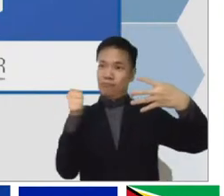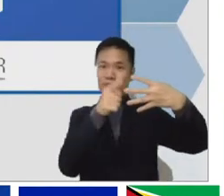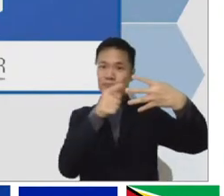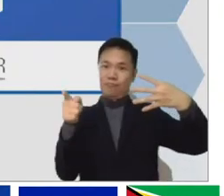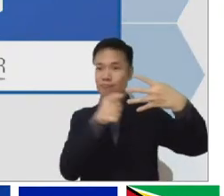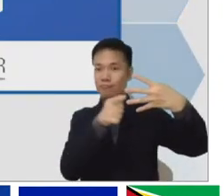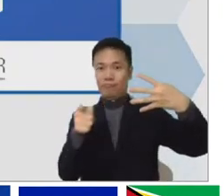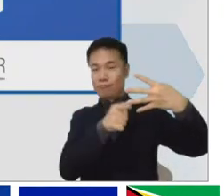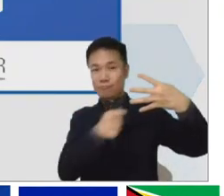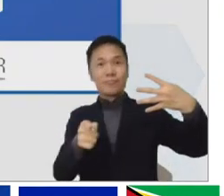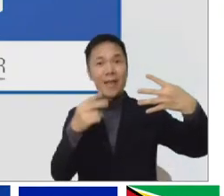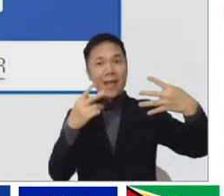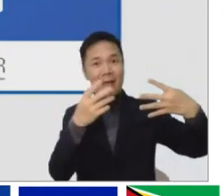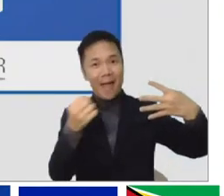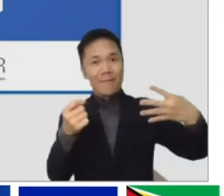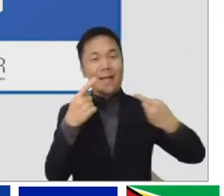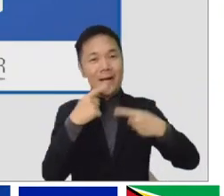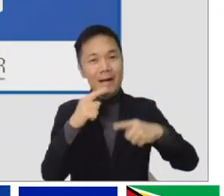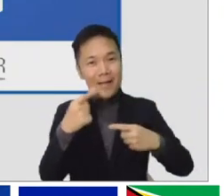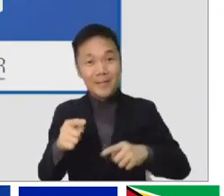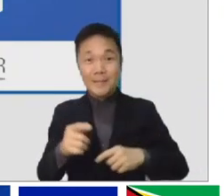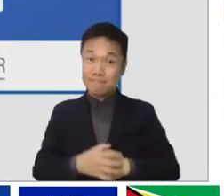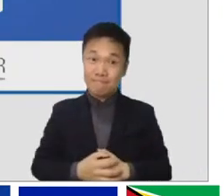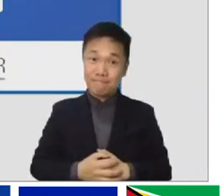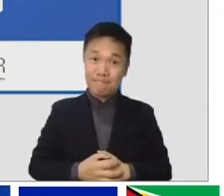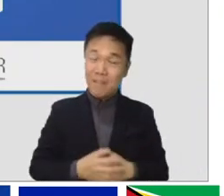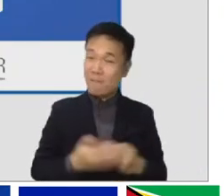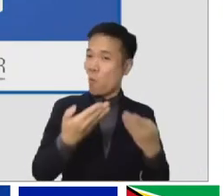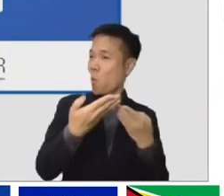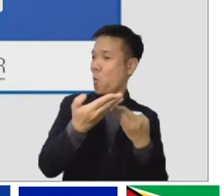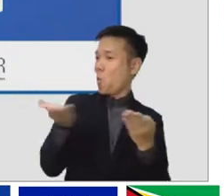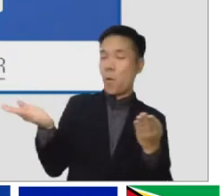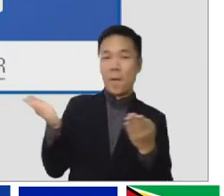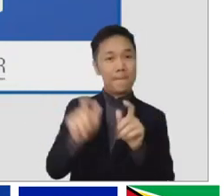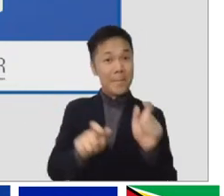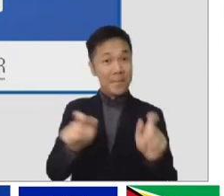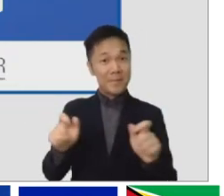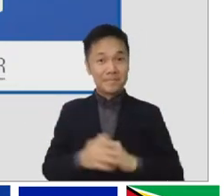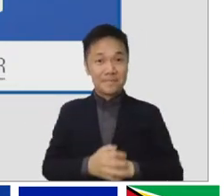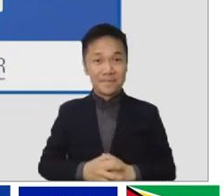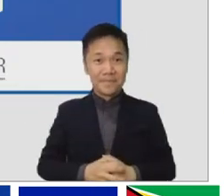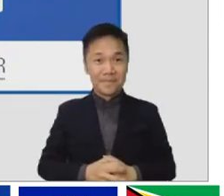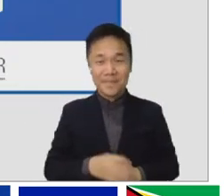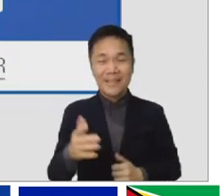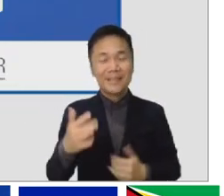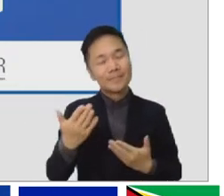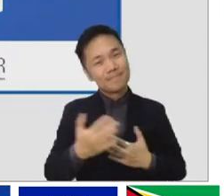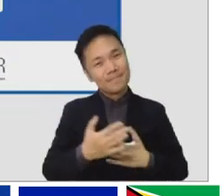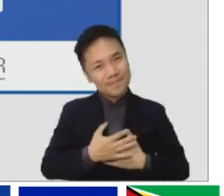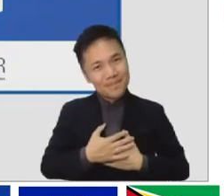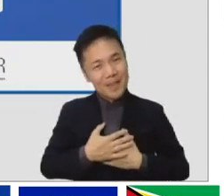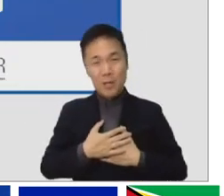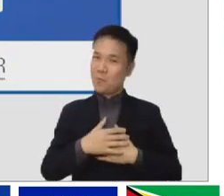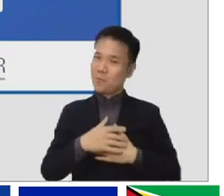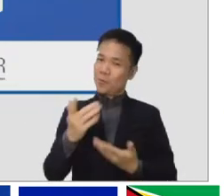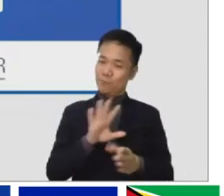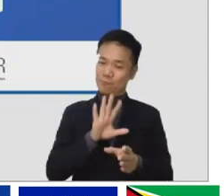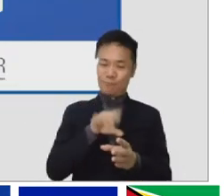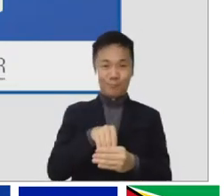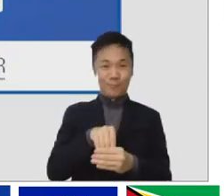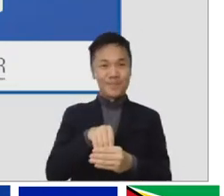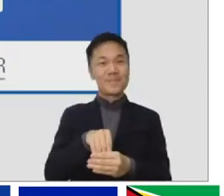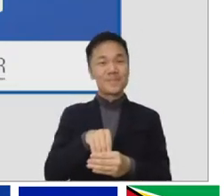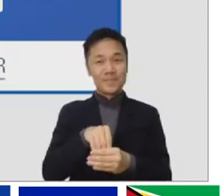are answered. Thank you very much for interacting. You can also go through